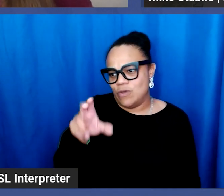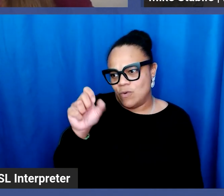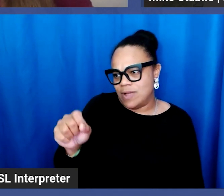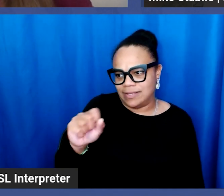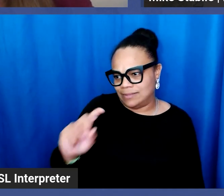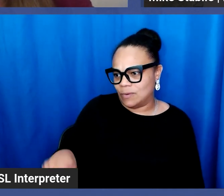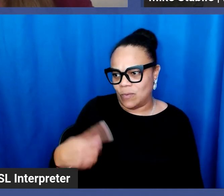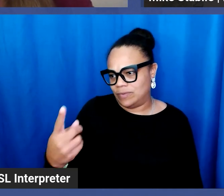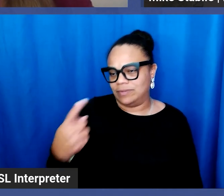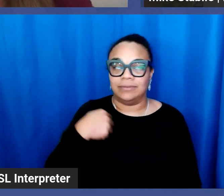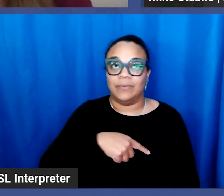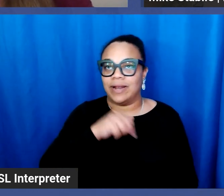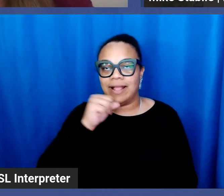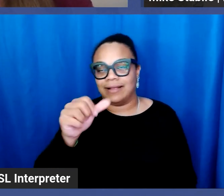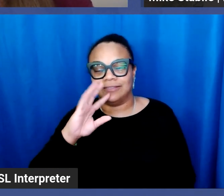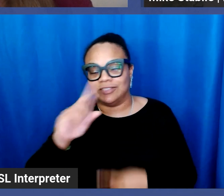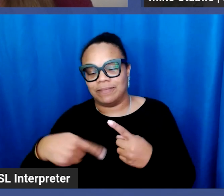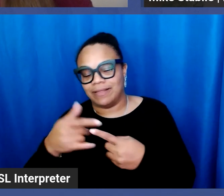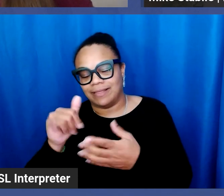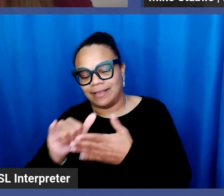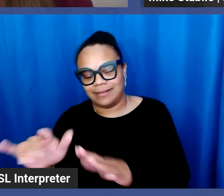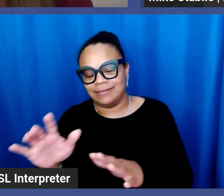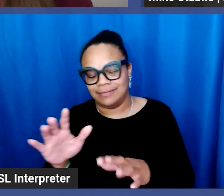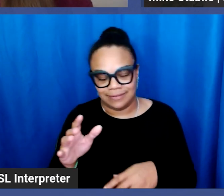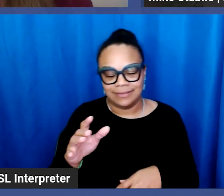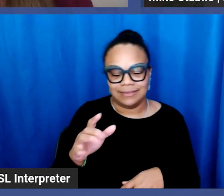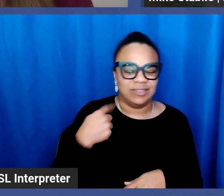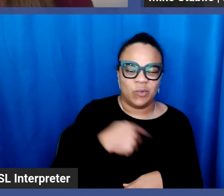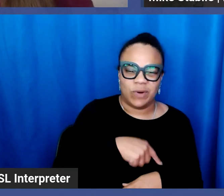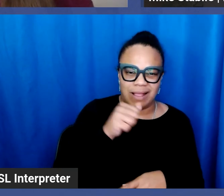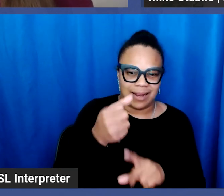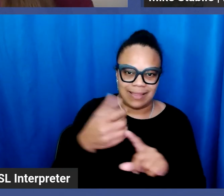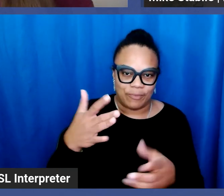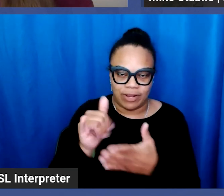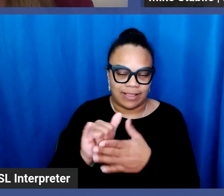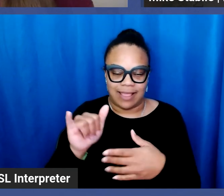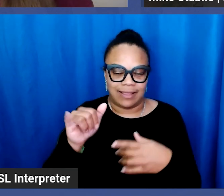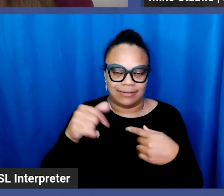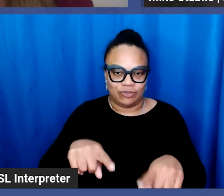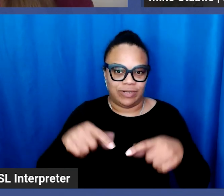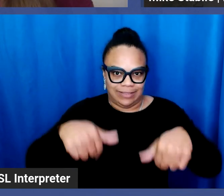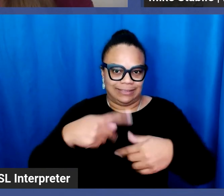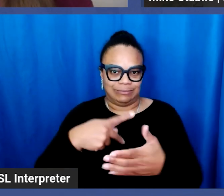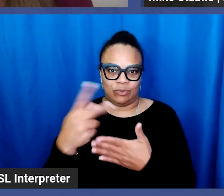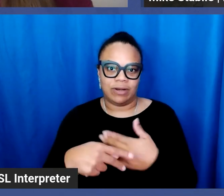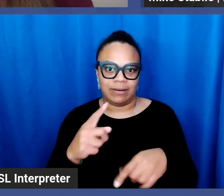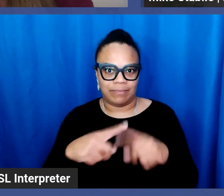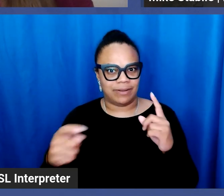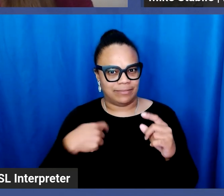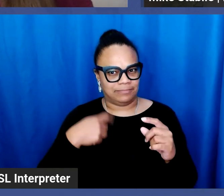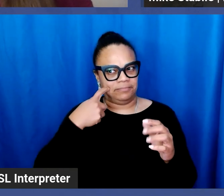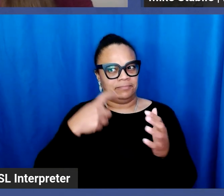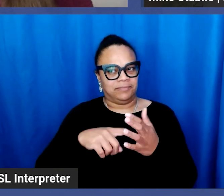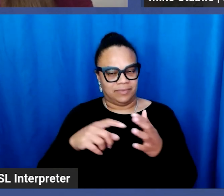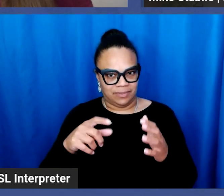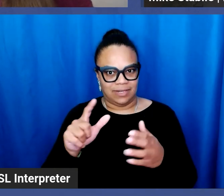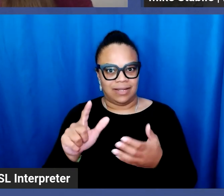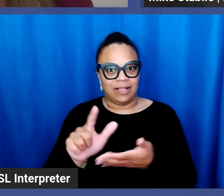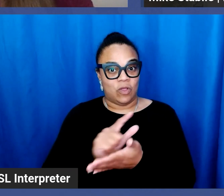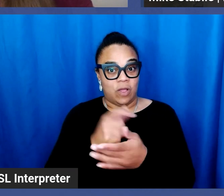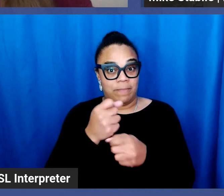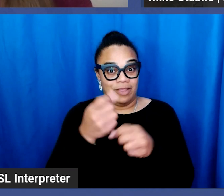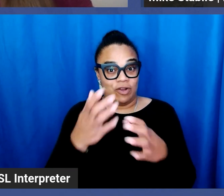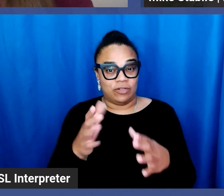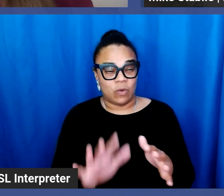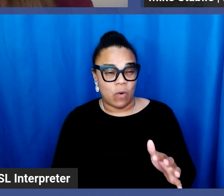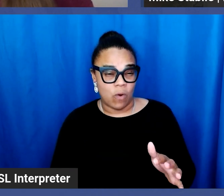that. Not only happening here in the US, won't get into that in the program, but, I think legislators all over the world are trying to figure